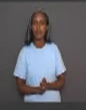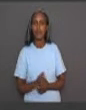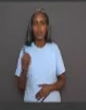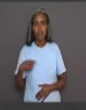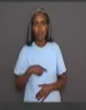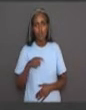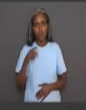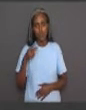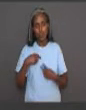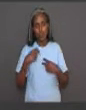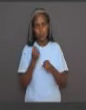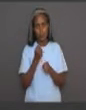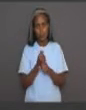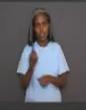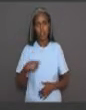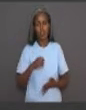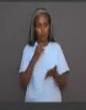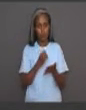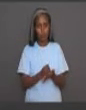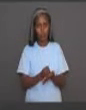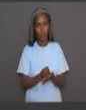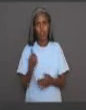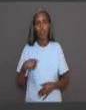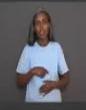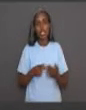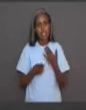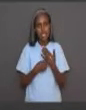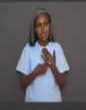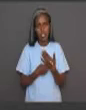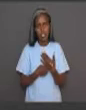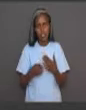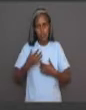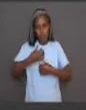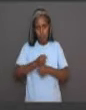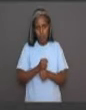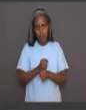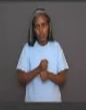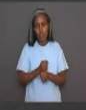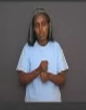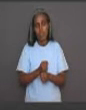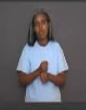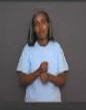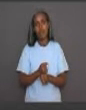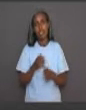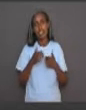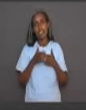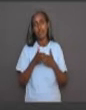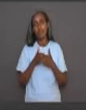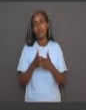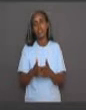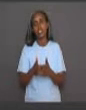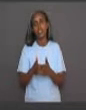We have made our proof. We can safely conclude that by the